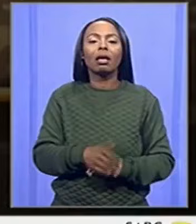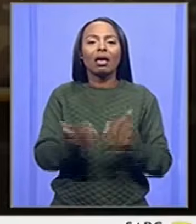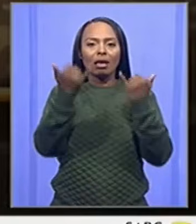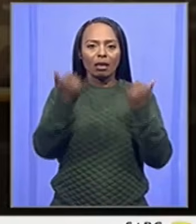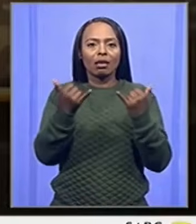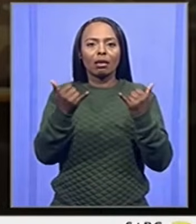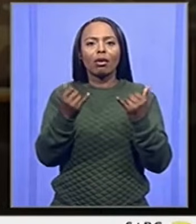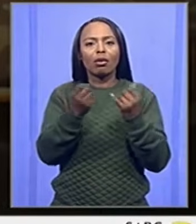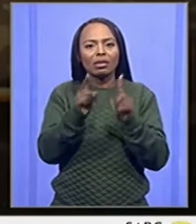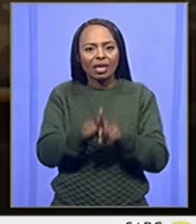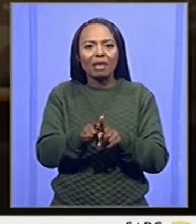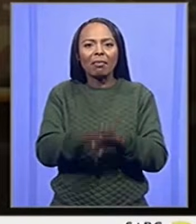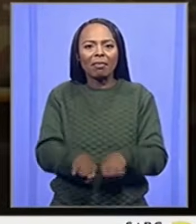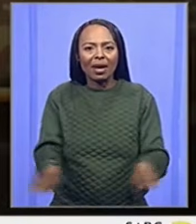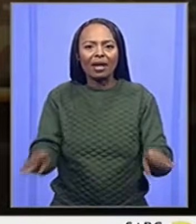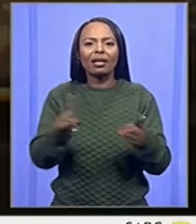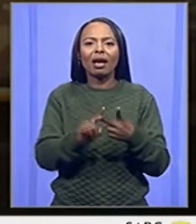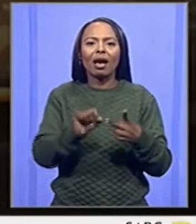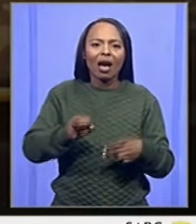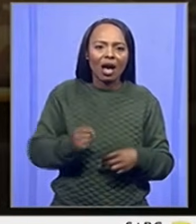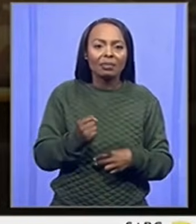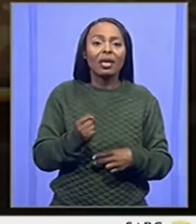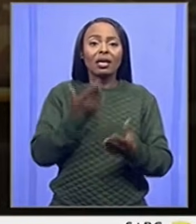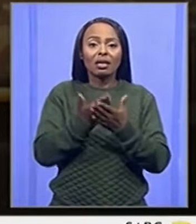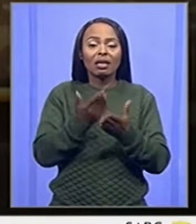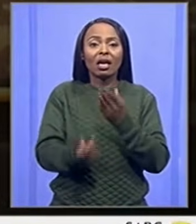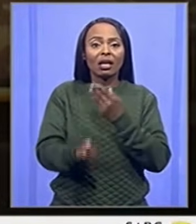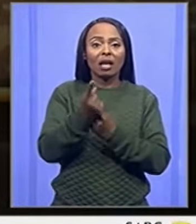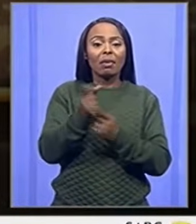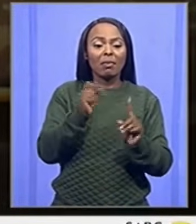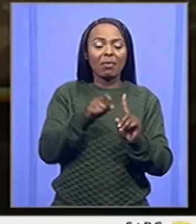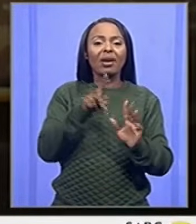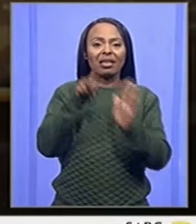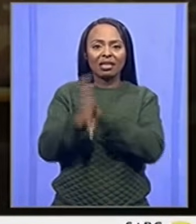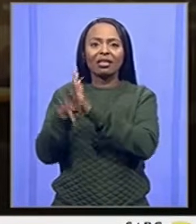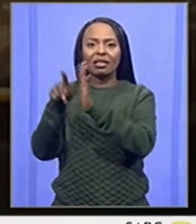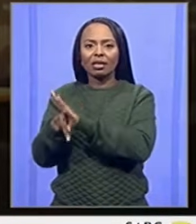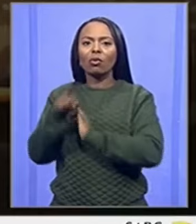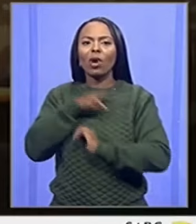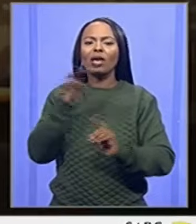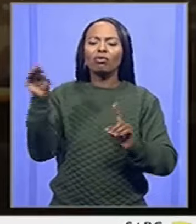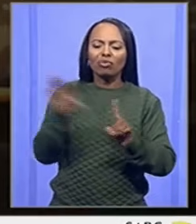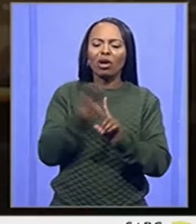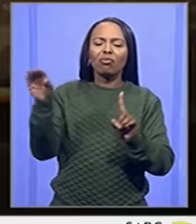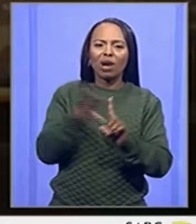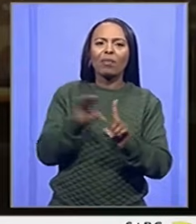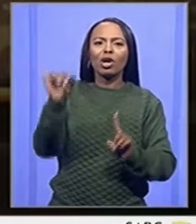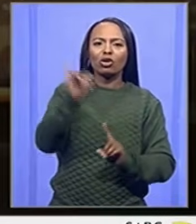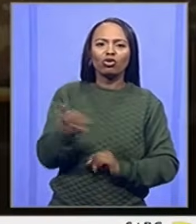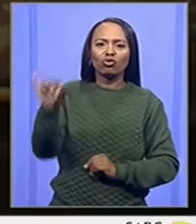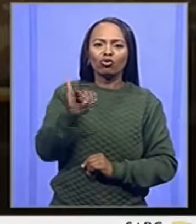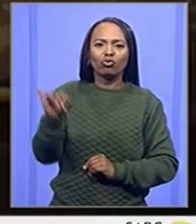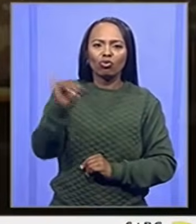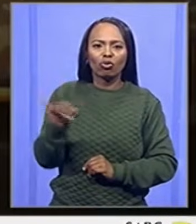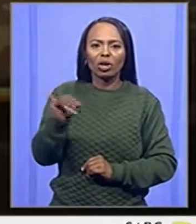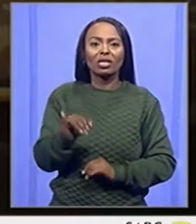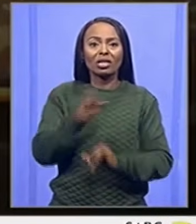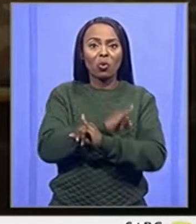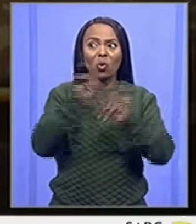tswa boraile bana ba gagwe le mogatse go bona madi a inšorense. Go bona le tiragalo tsa mothale ono di ntse